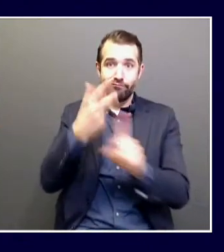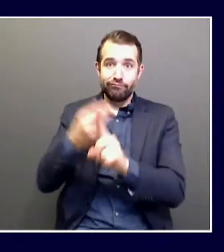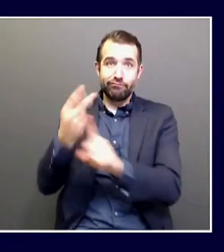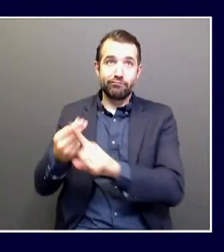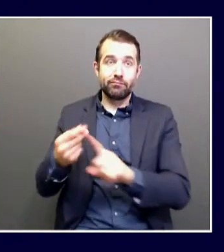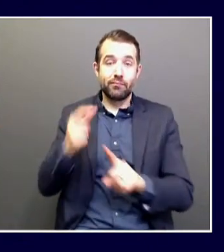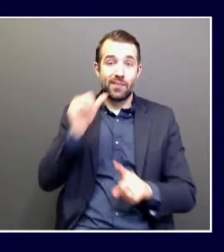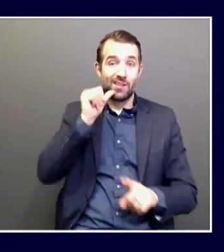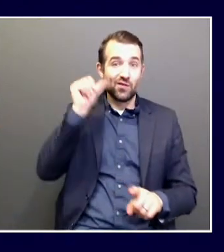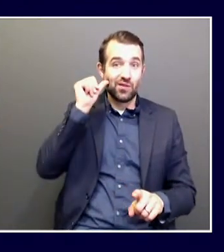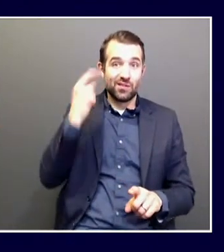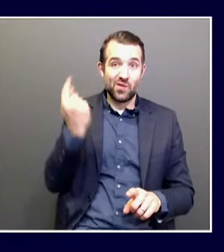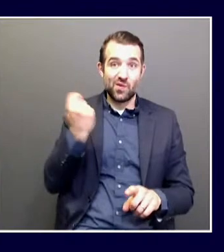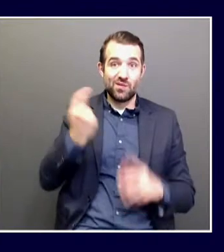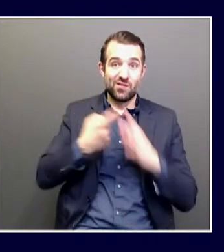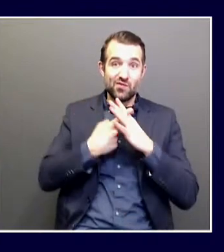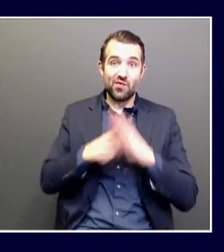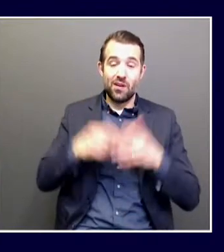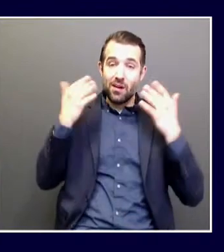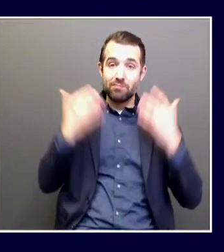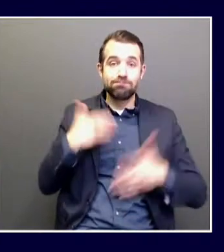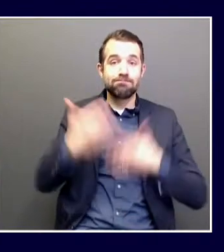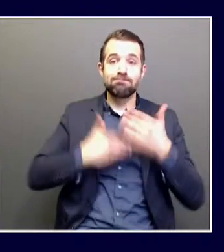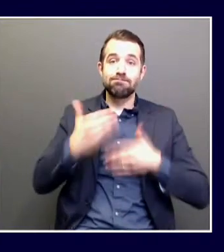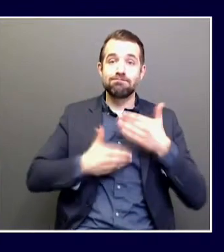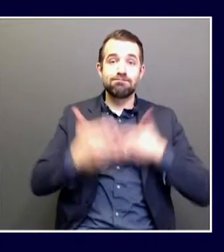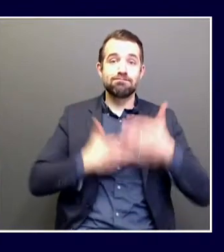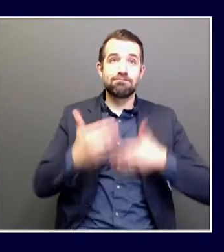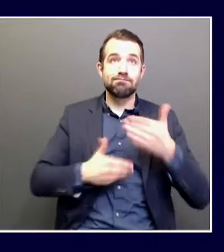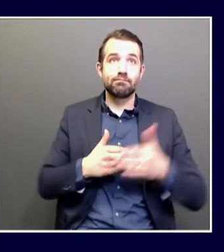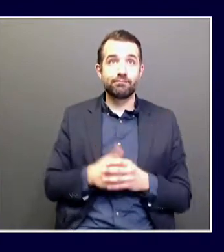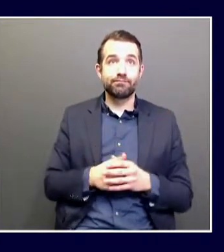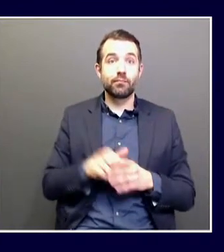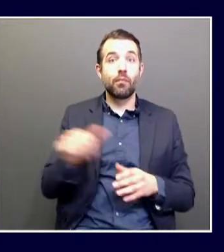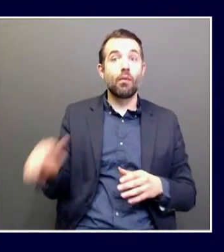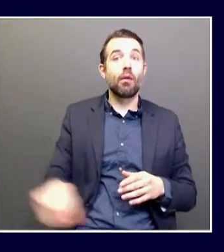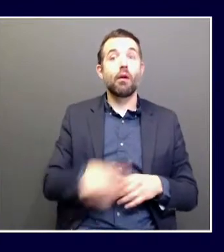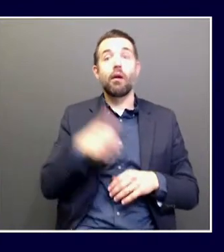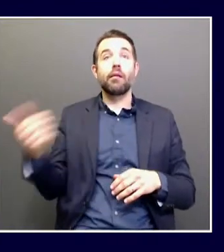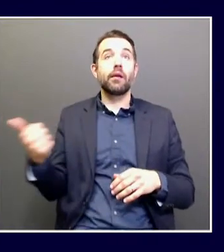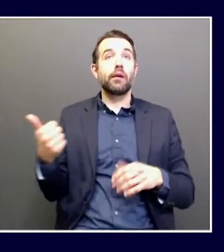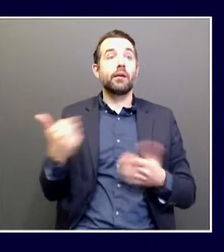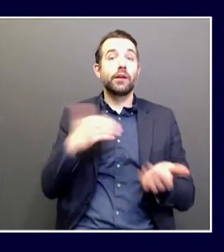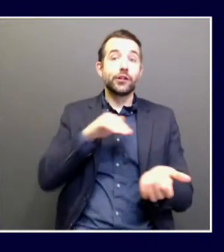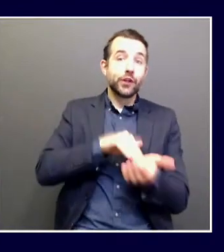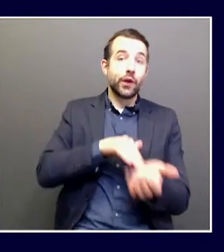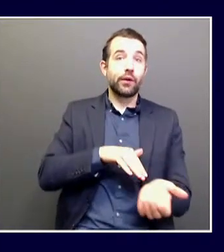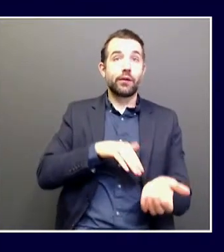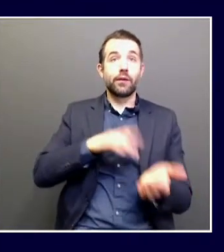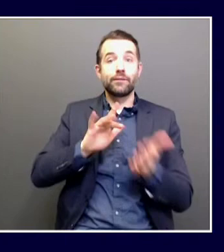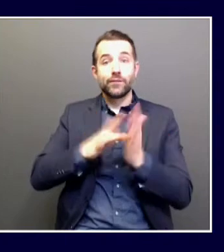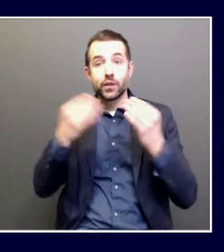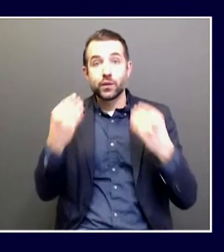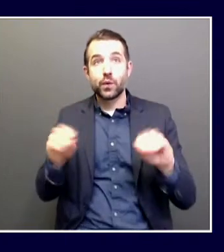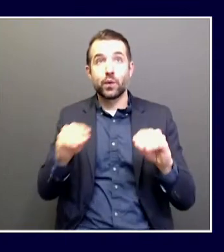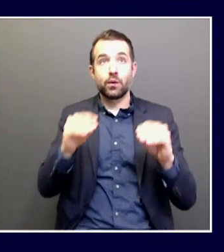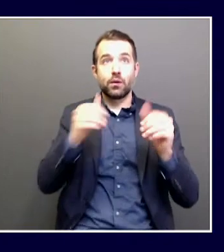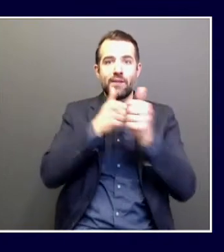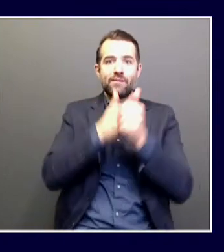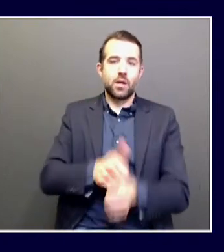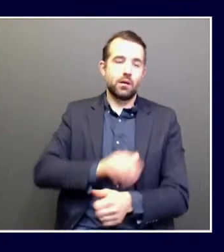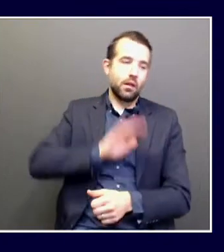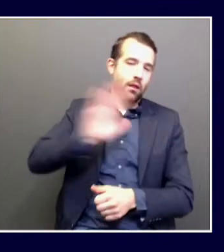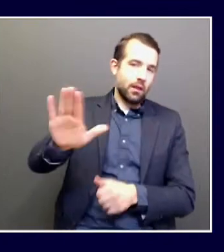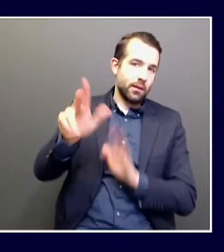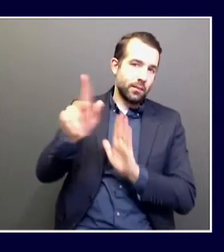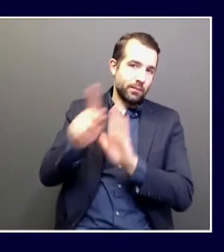providers, they operate under their own clinical guidelines and will go out with it if and when they see